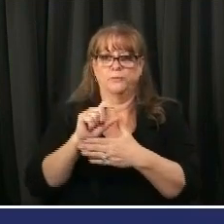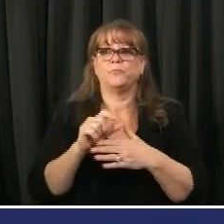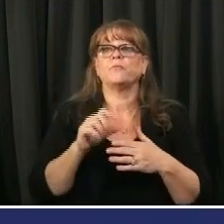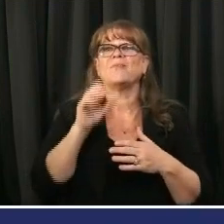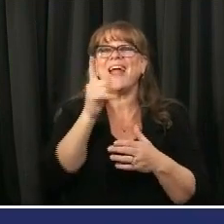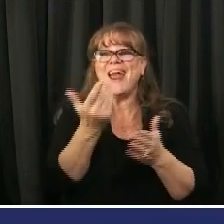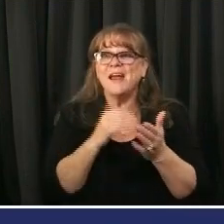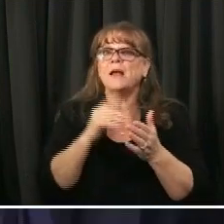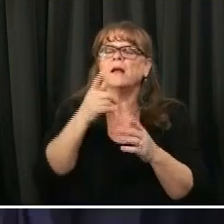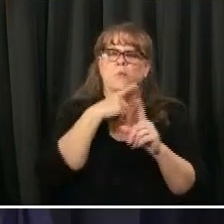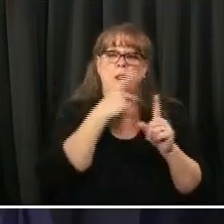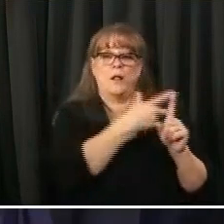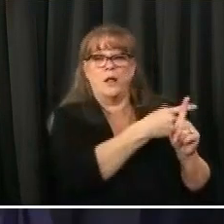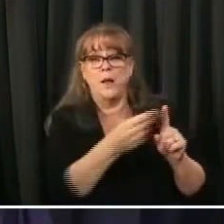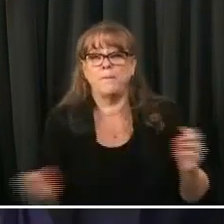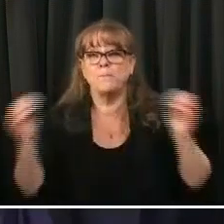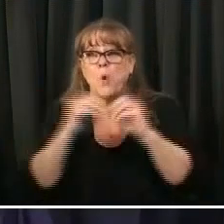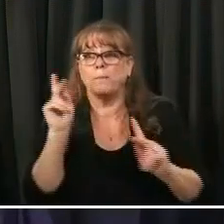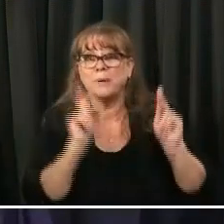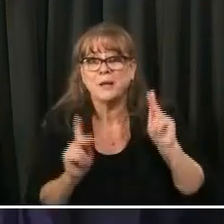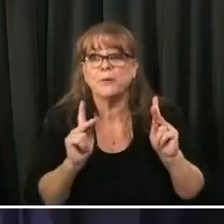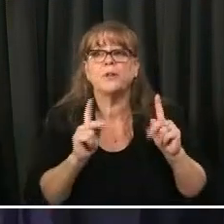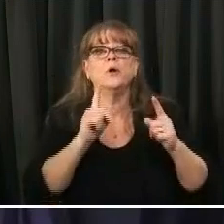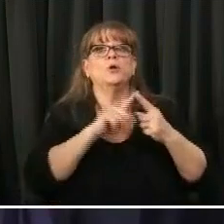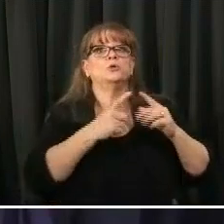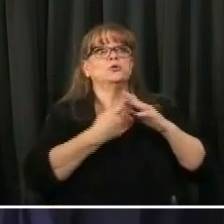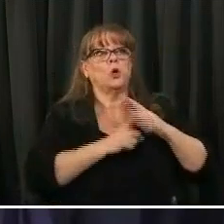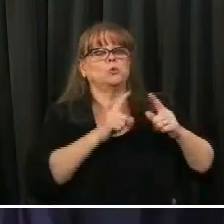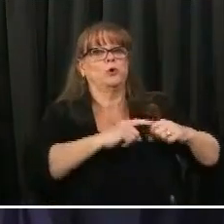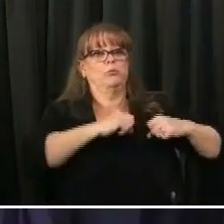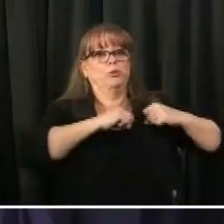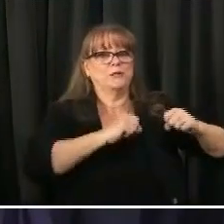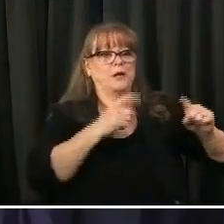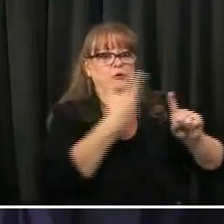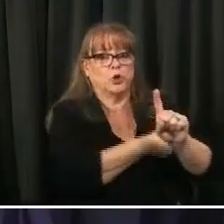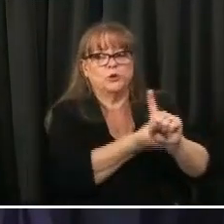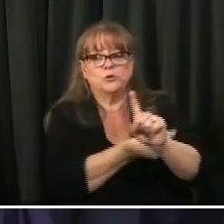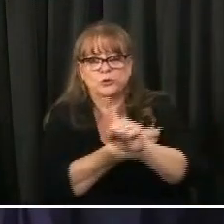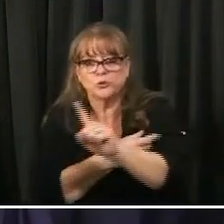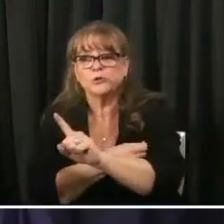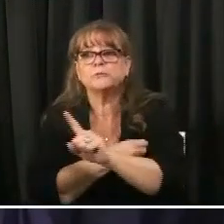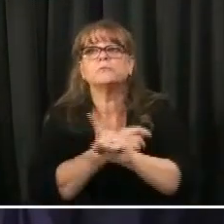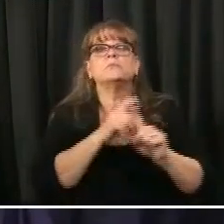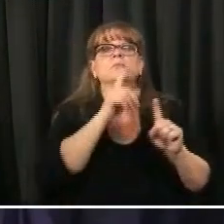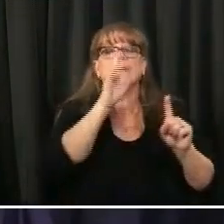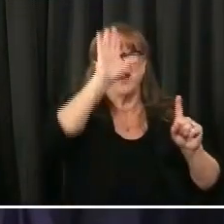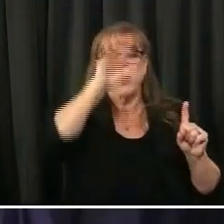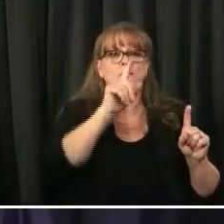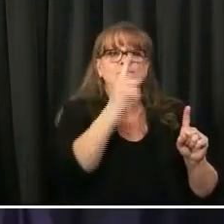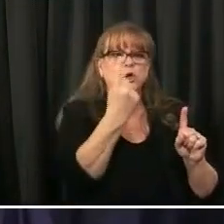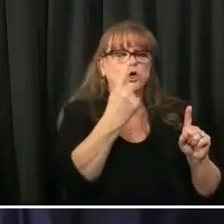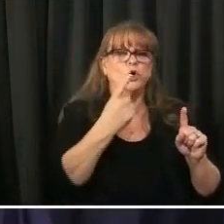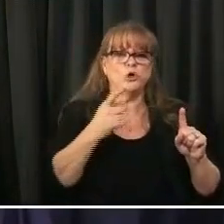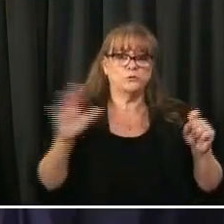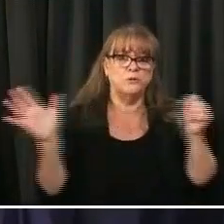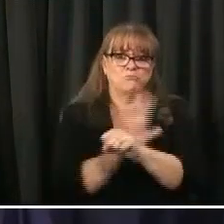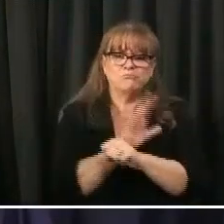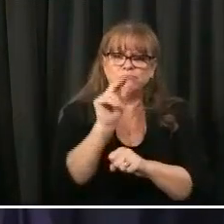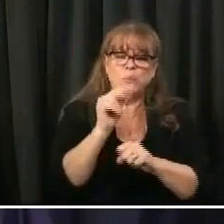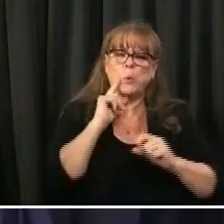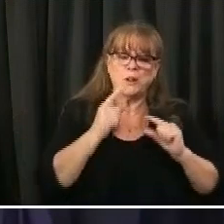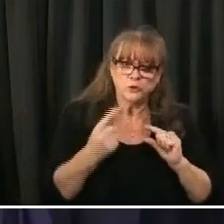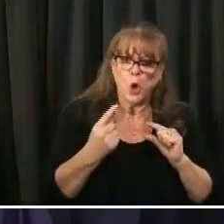that we protect people. It starts that protection clock. They need the second one 21 days later, 28 days later. The Johnson & Johnson is a one and done. If